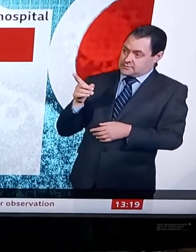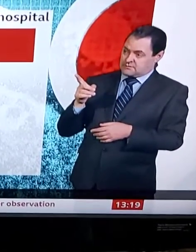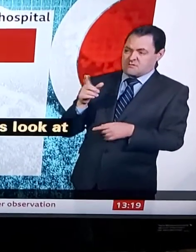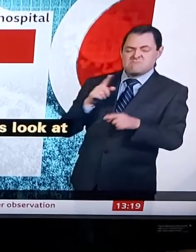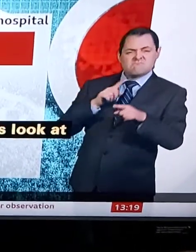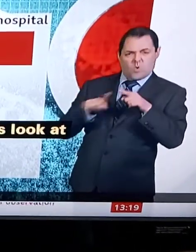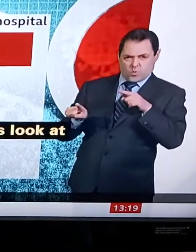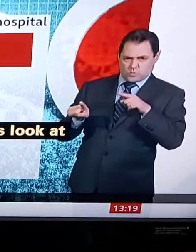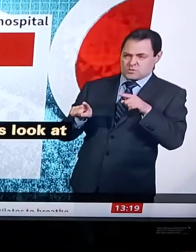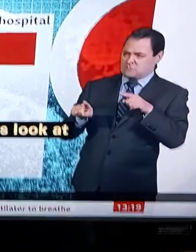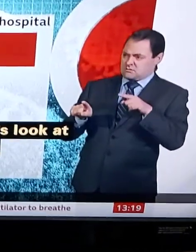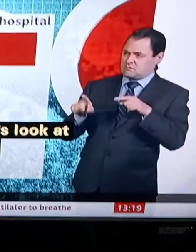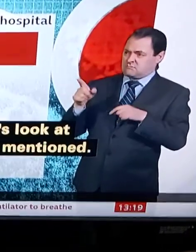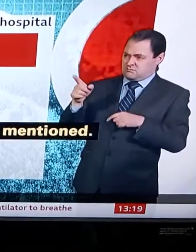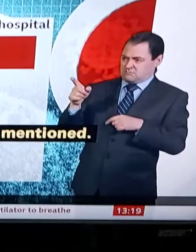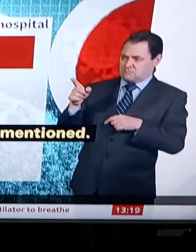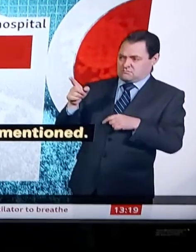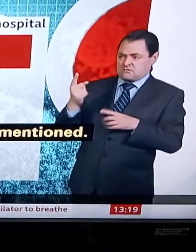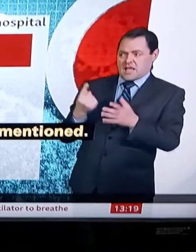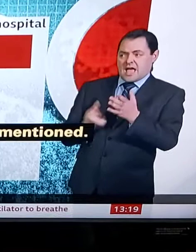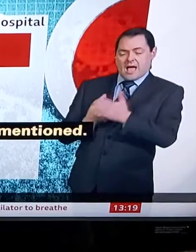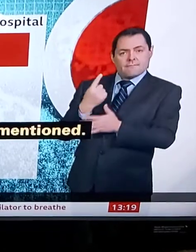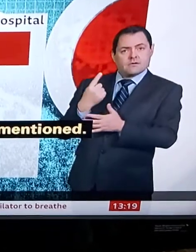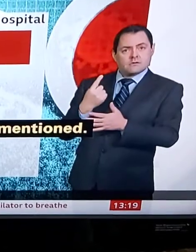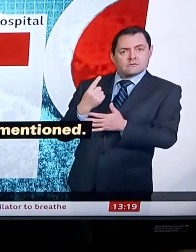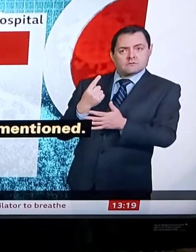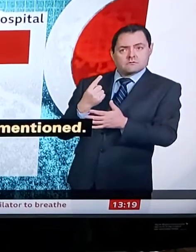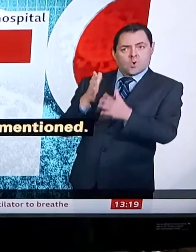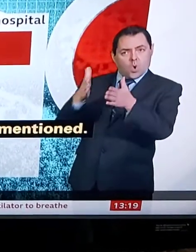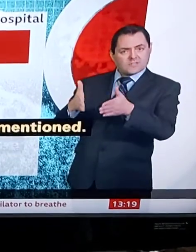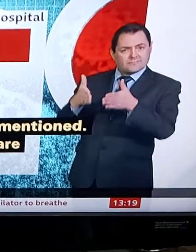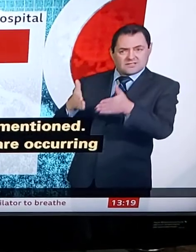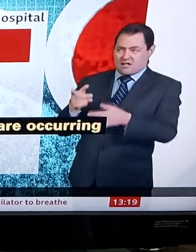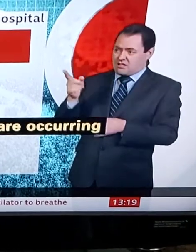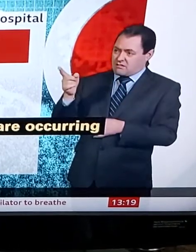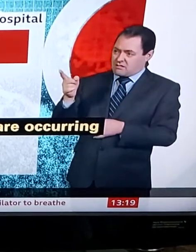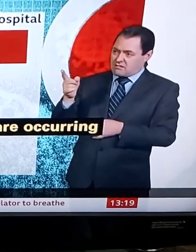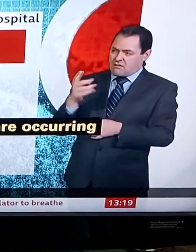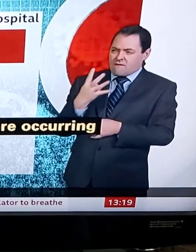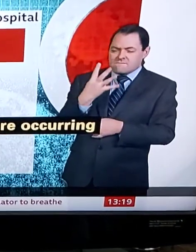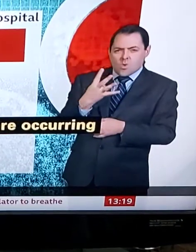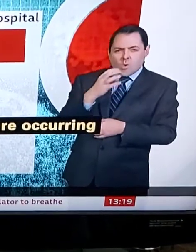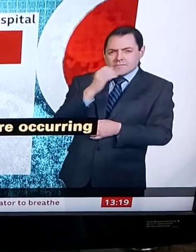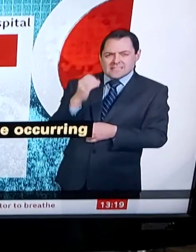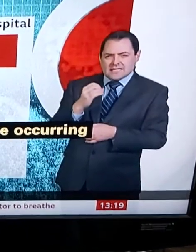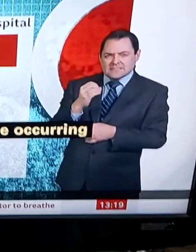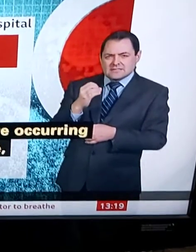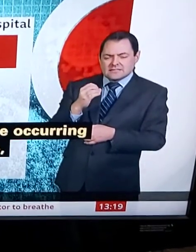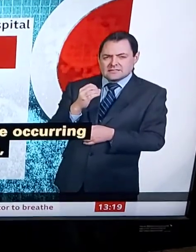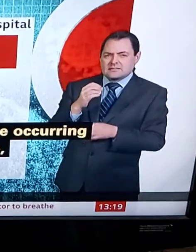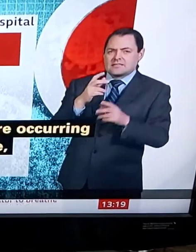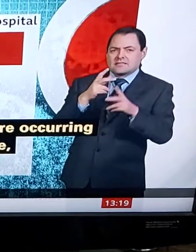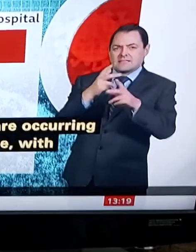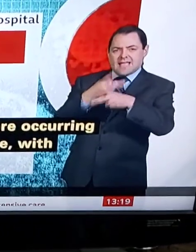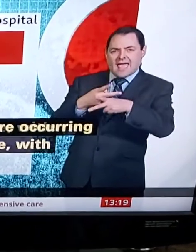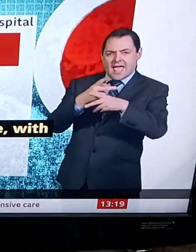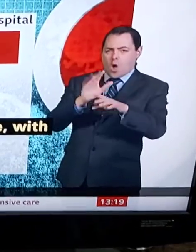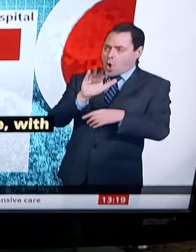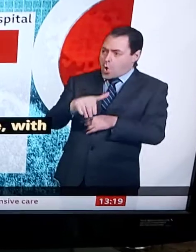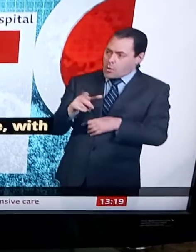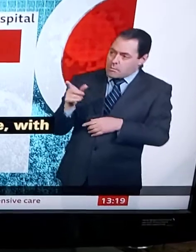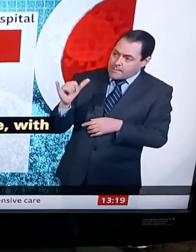them are occurring in hospitals, you can see here, with maybe 4% in care homes and 3% of people probably